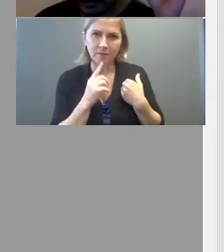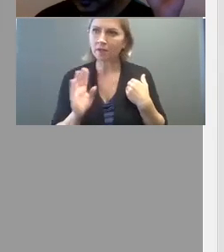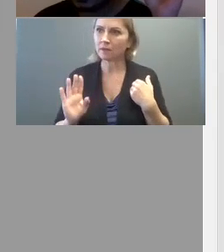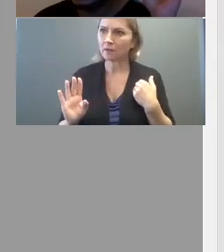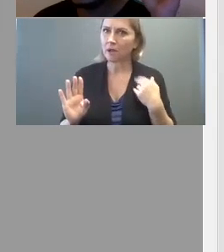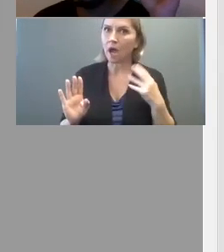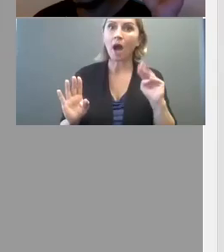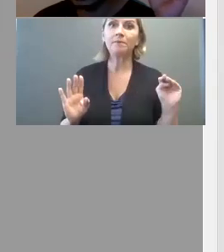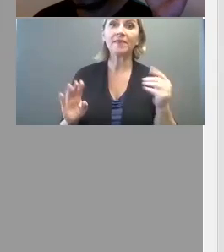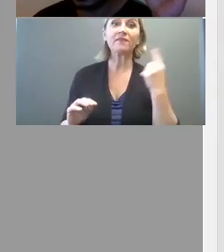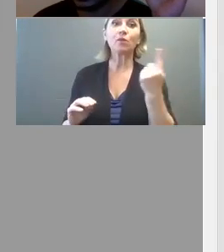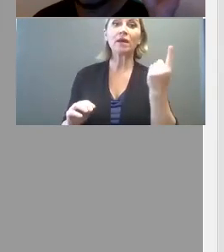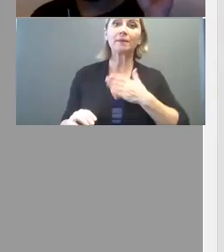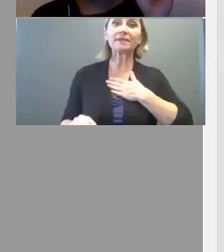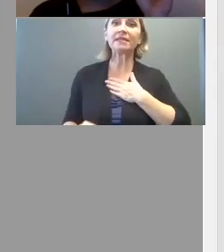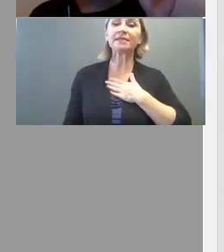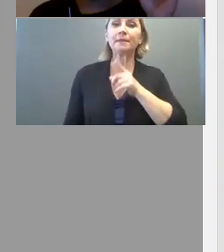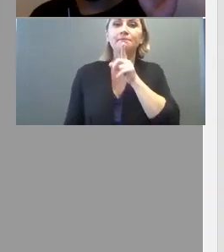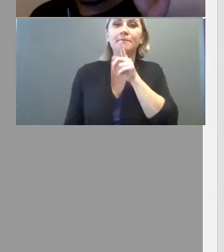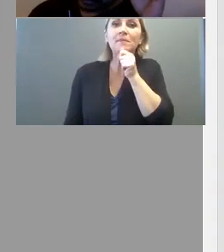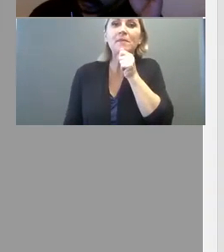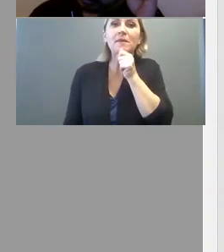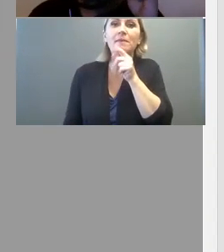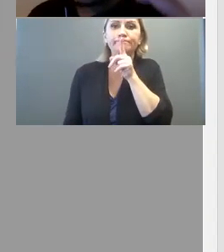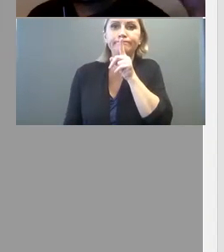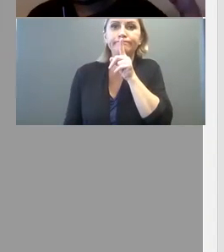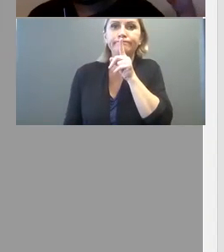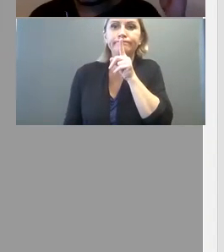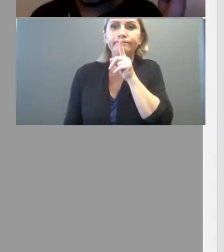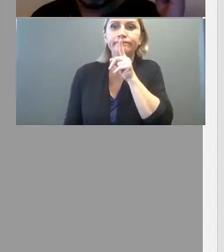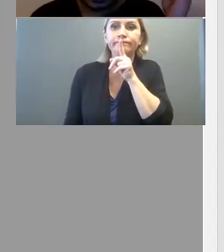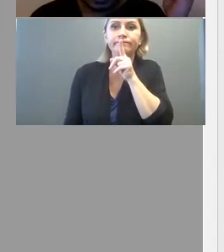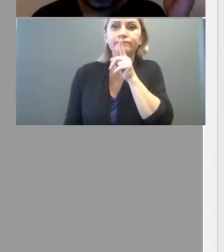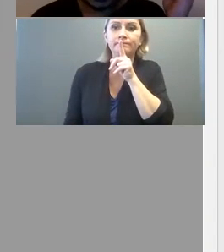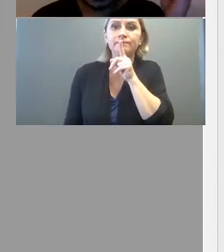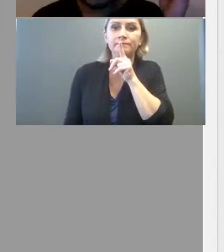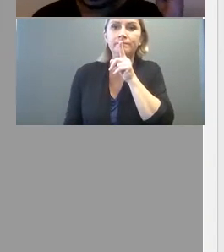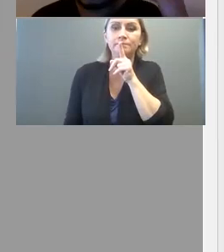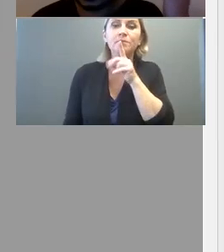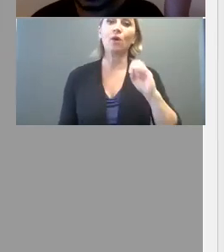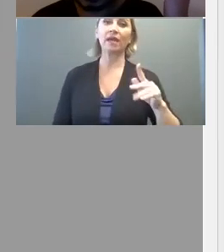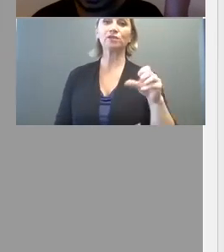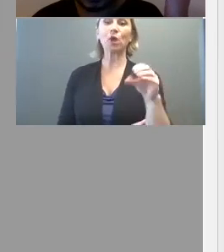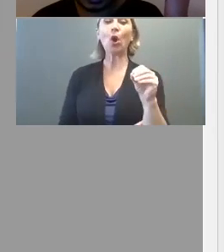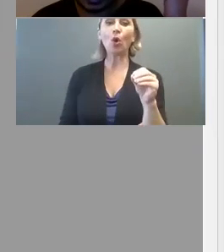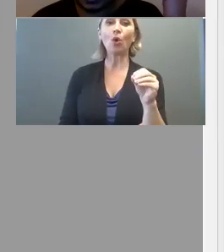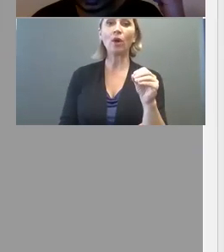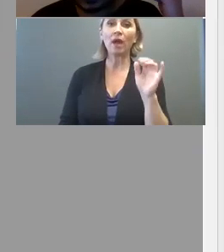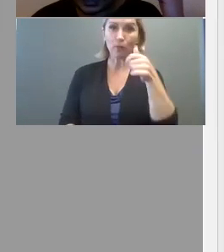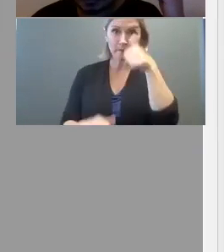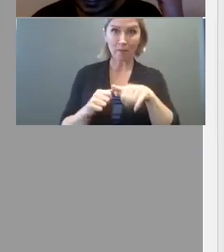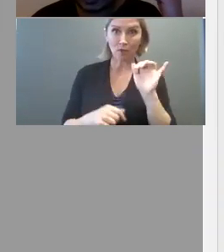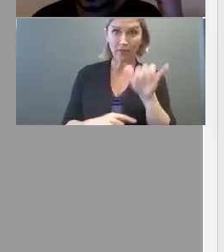please, everyone, please mute their mic if you're not talking to me. There's a feedback. Okay, so if you remember